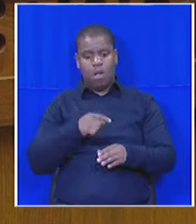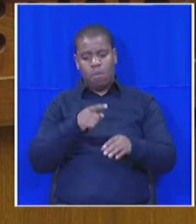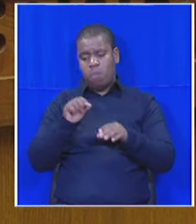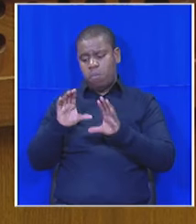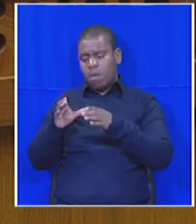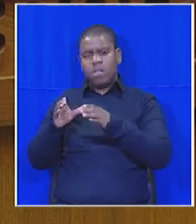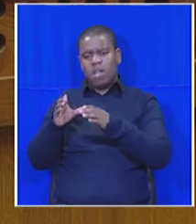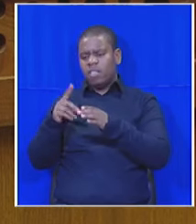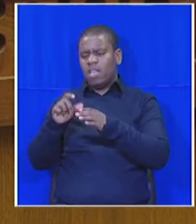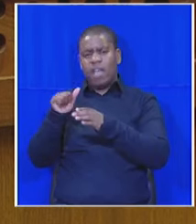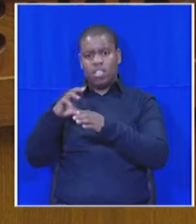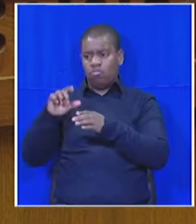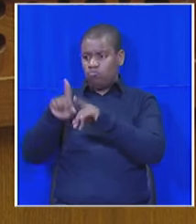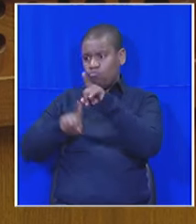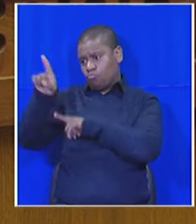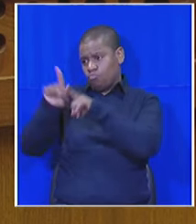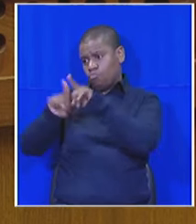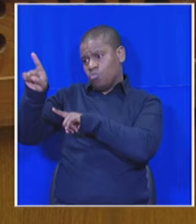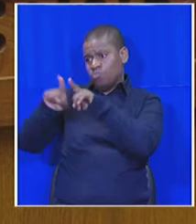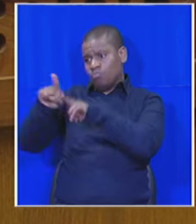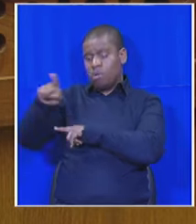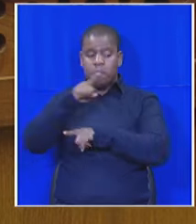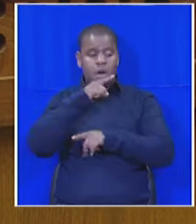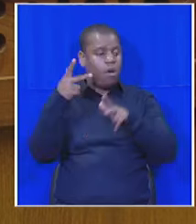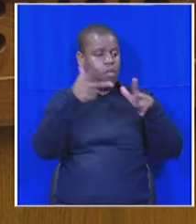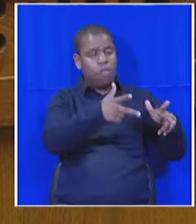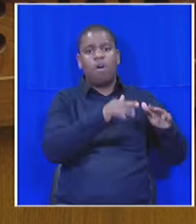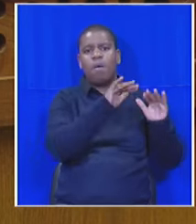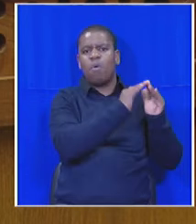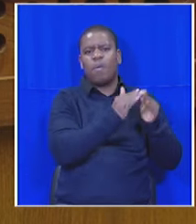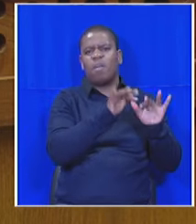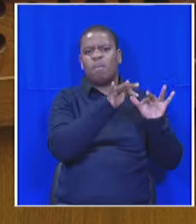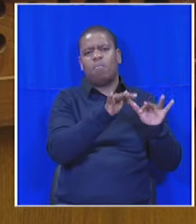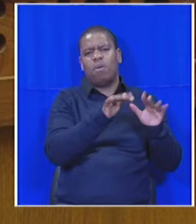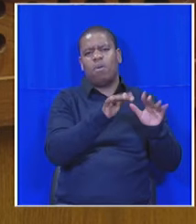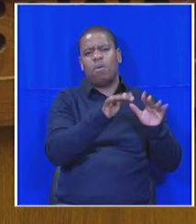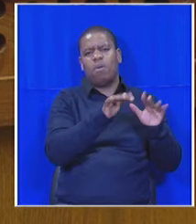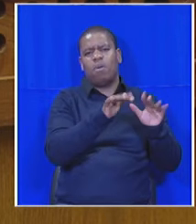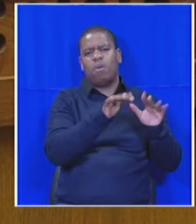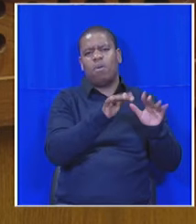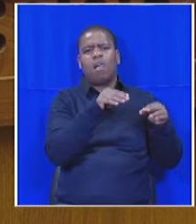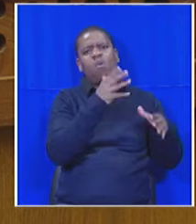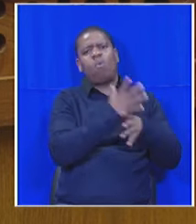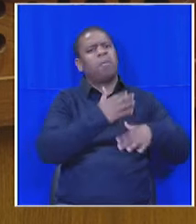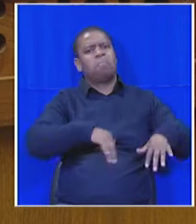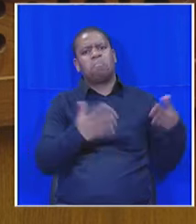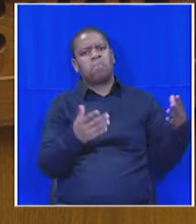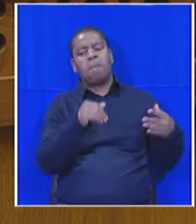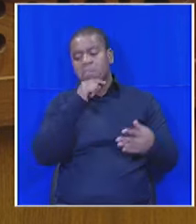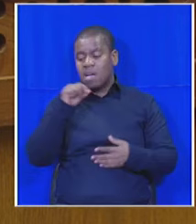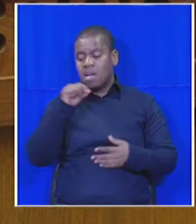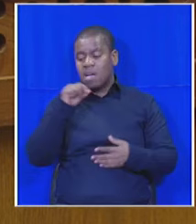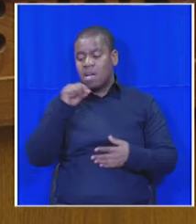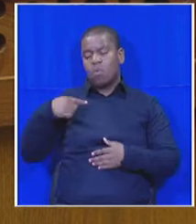ordinary South Africans. Over 8.9 million South Africans remain jobless. As long as the ANC continues to put